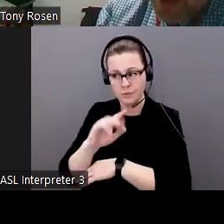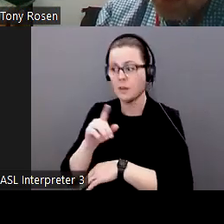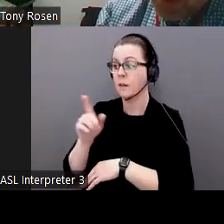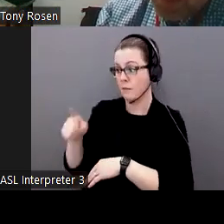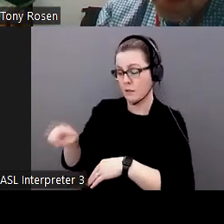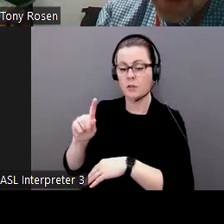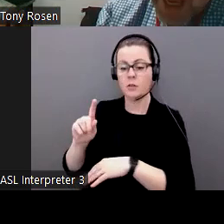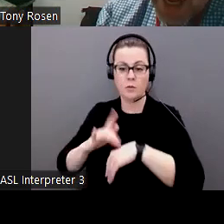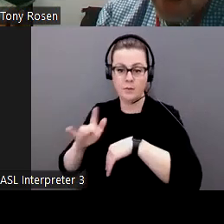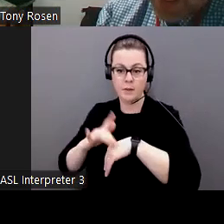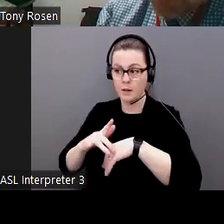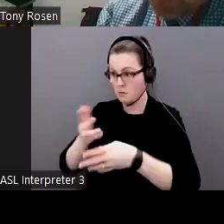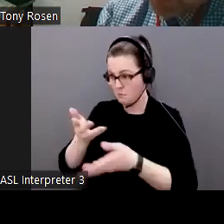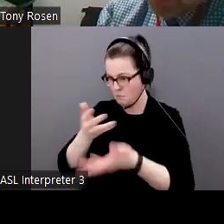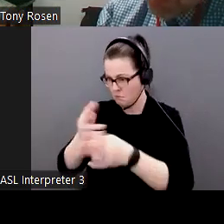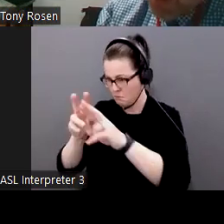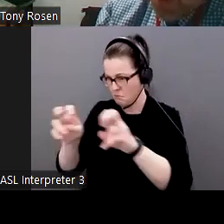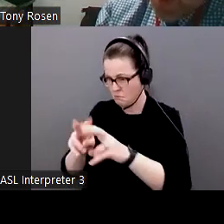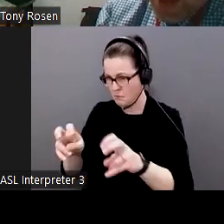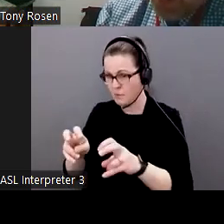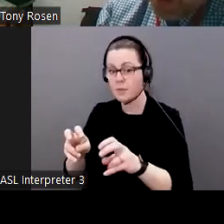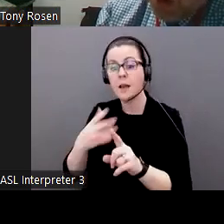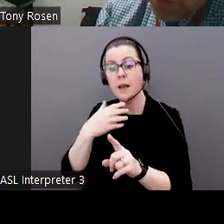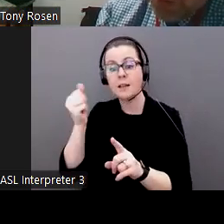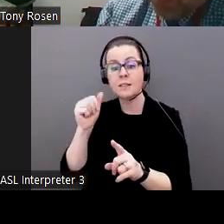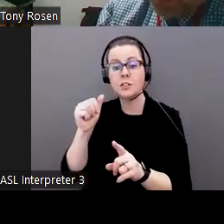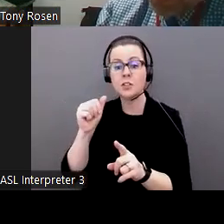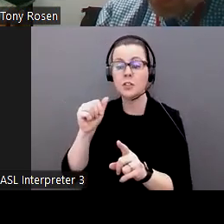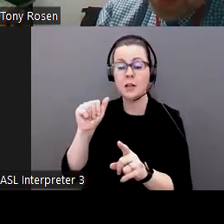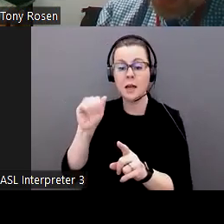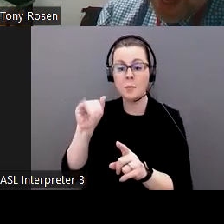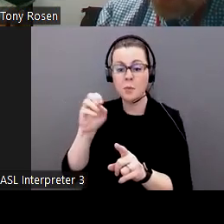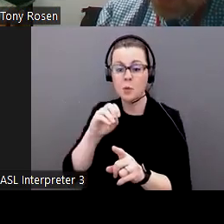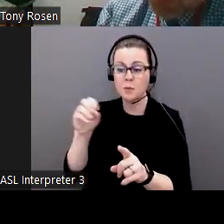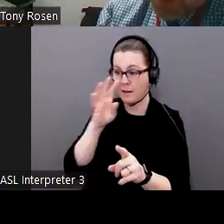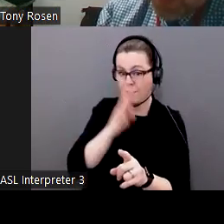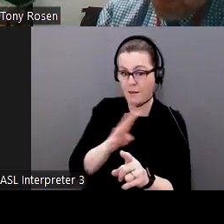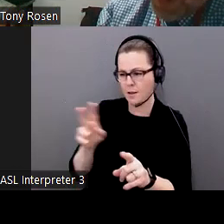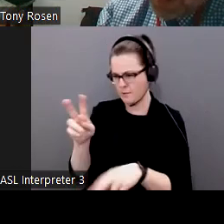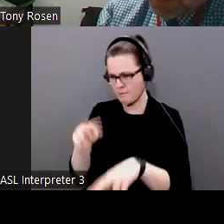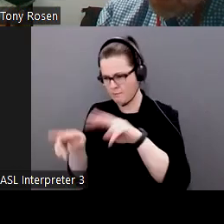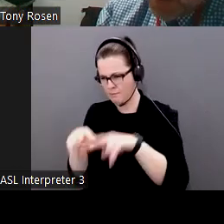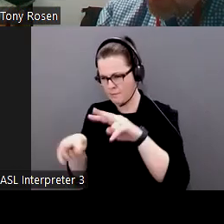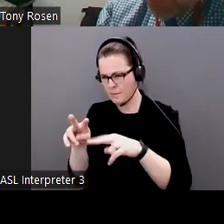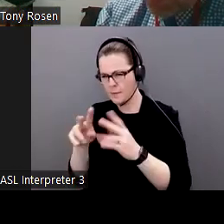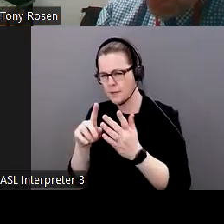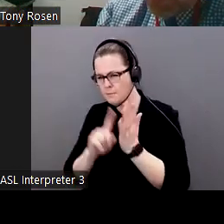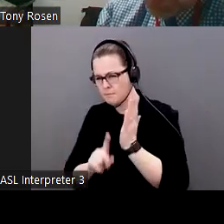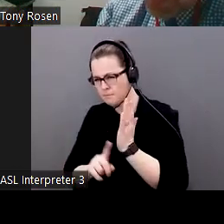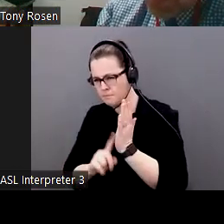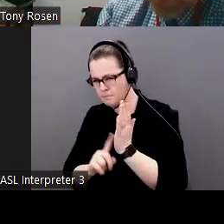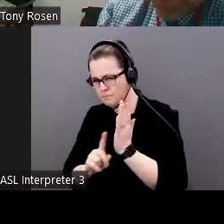of elder abuse and neglect victims, while also collecting evidence when appropriate and